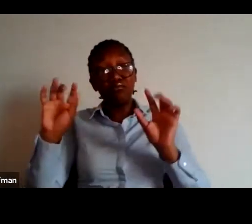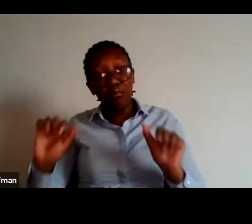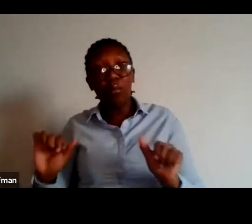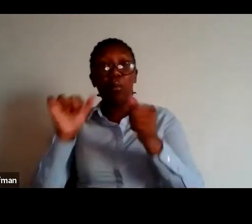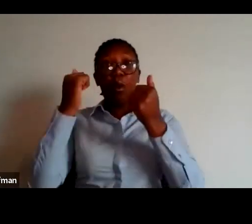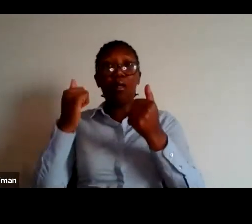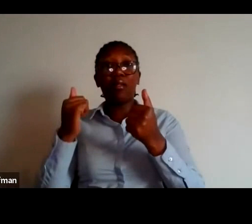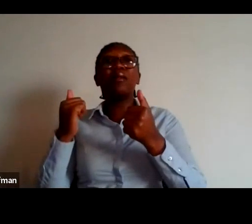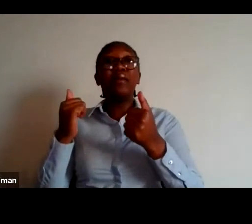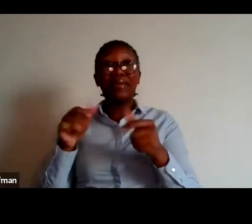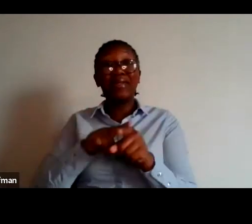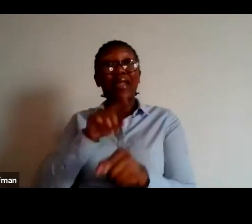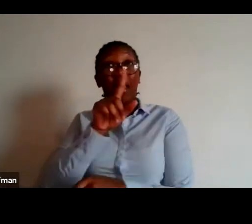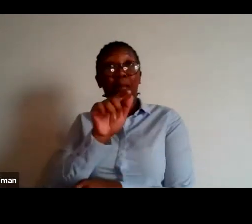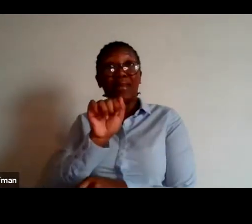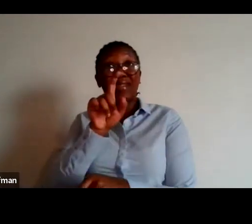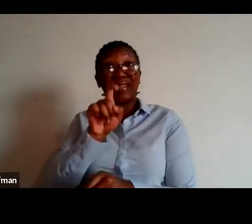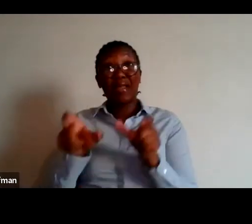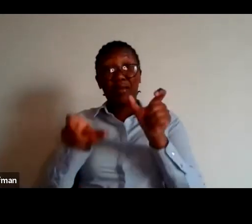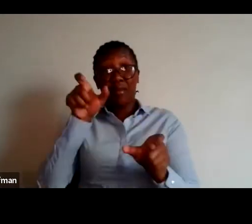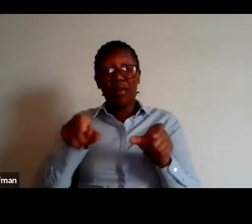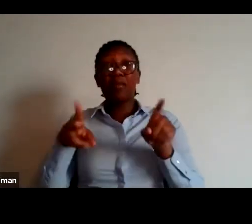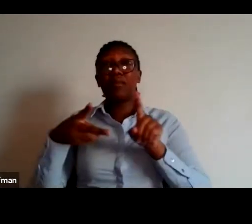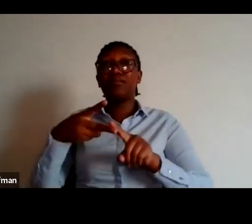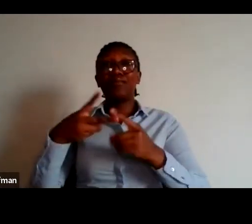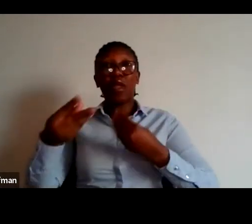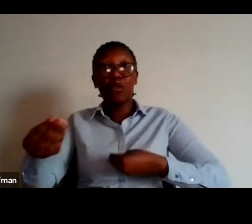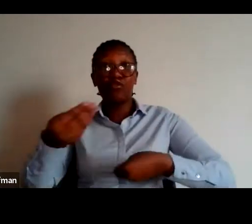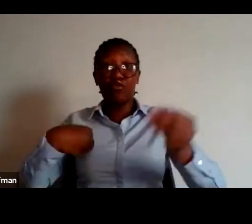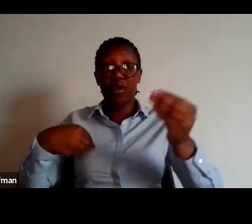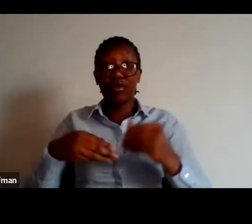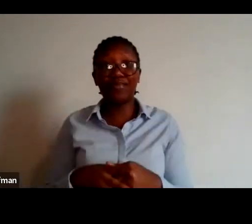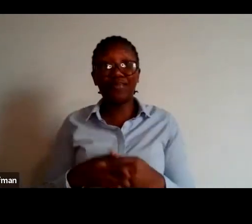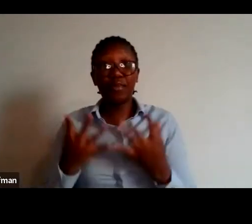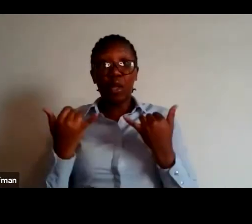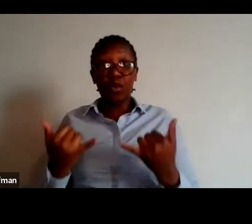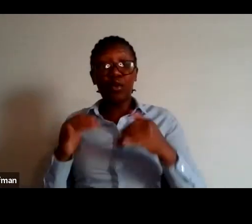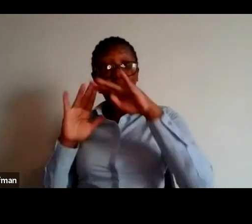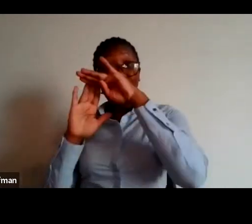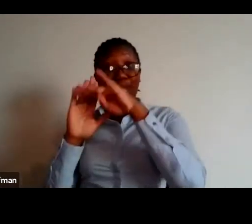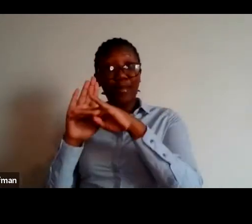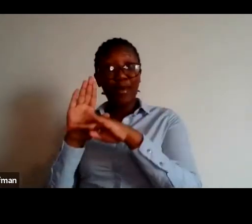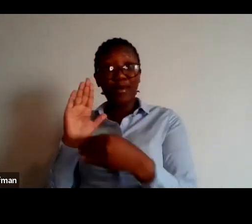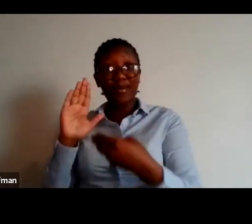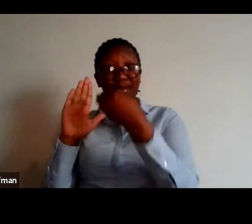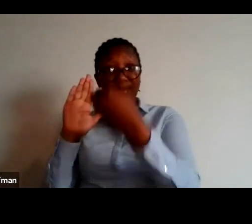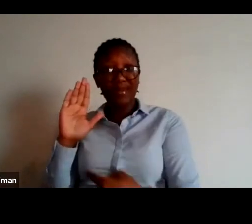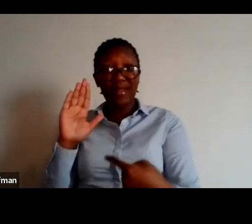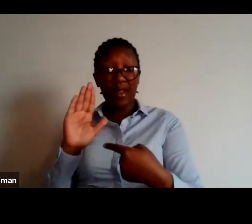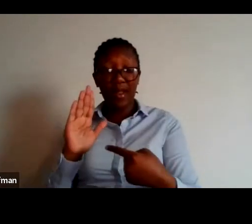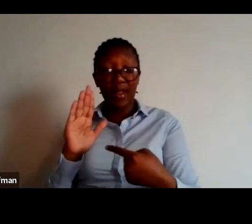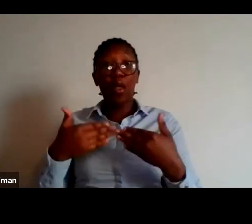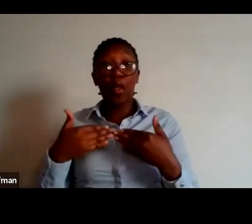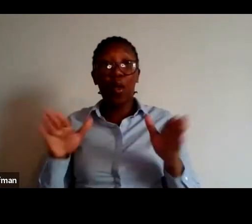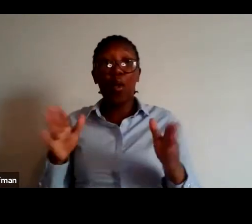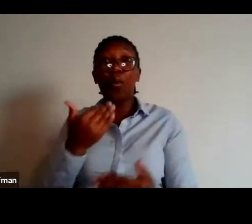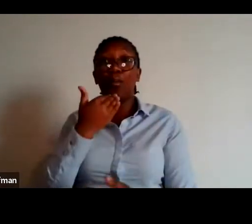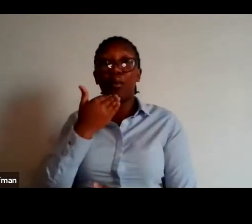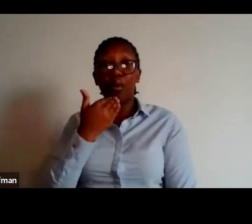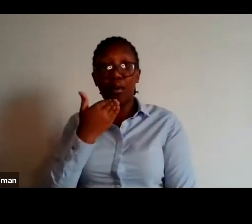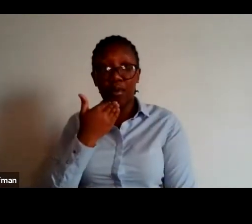and taxpayers. In leading today's program, we are going to have opening remarks by